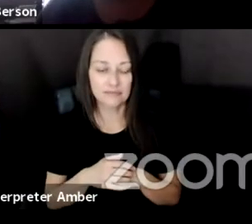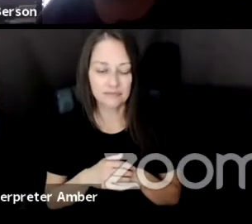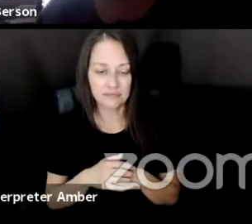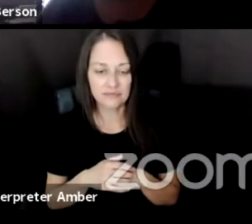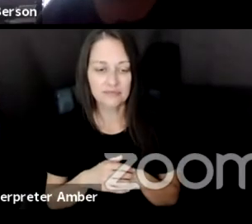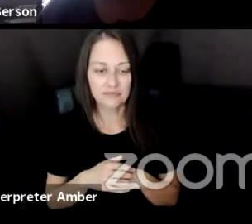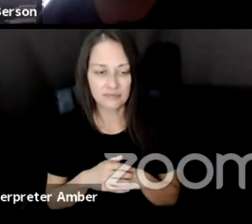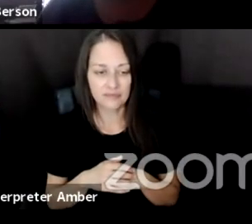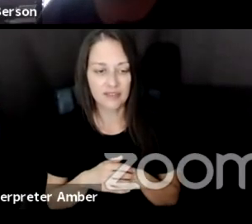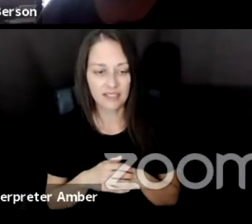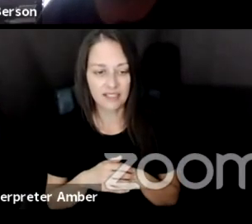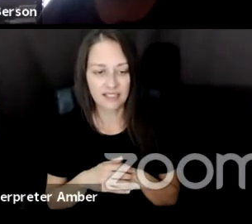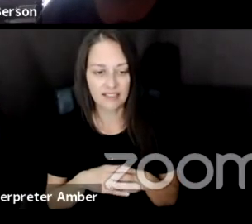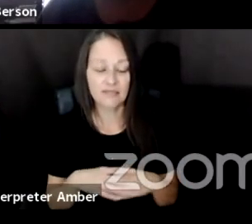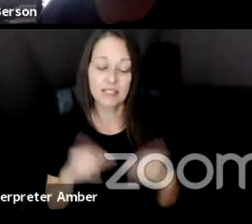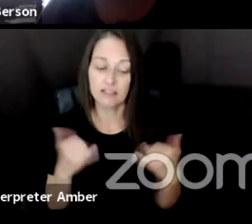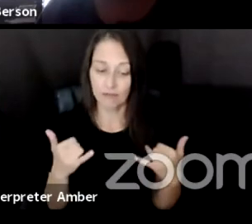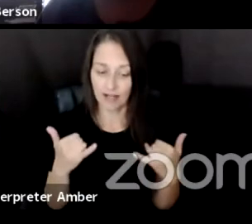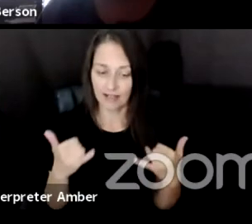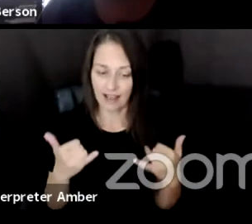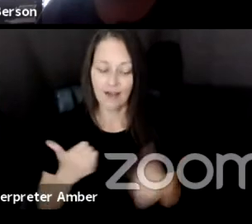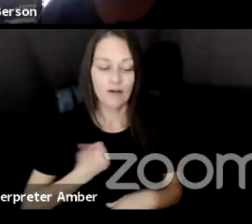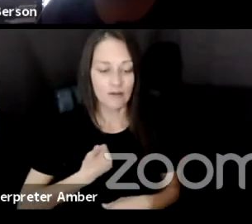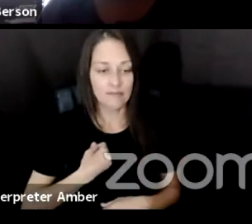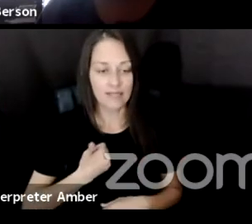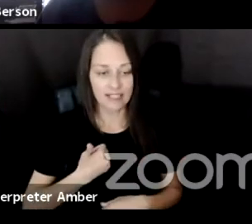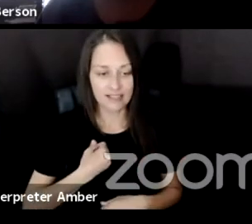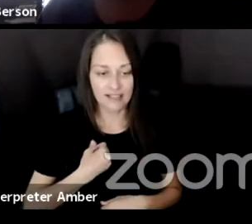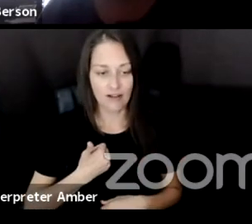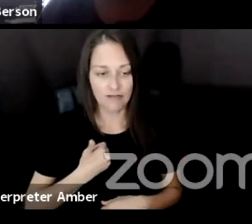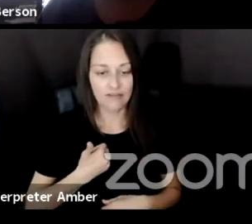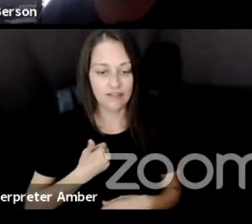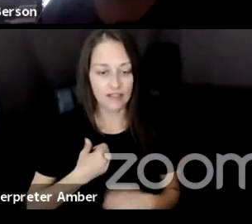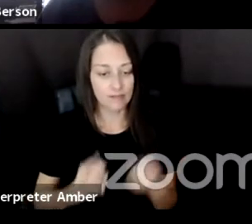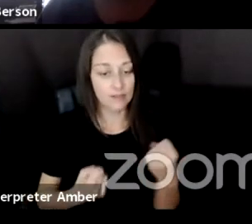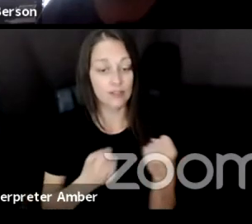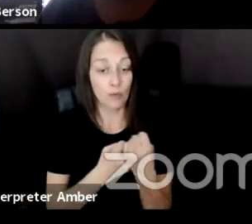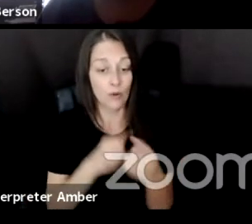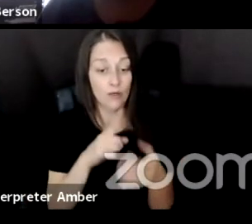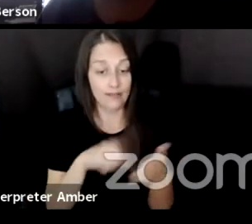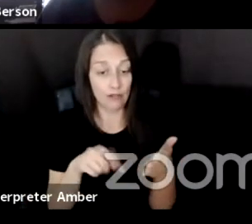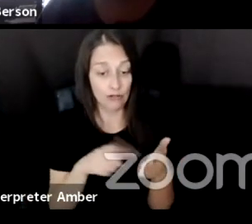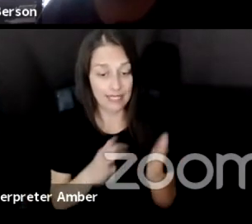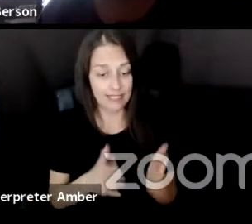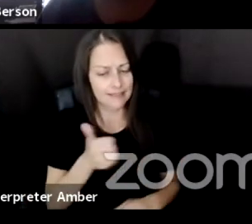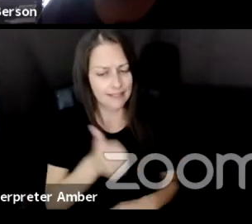you know, at this stage anyway, I'm very on board with critics being extremely knowledgeable.